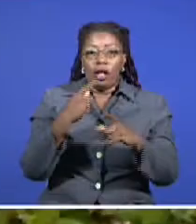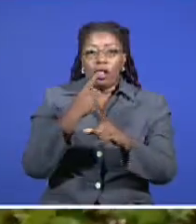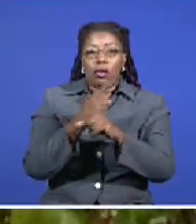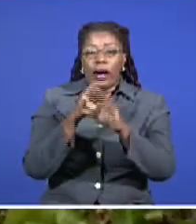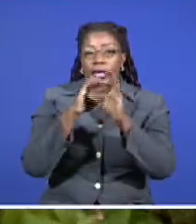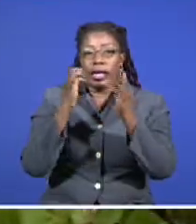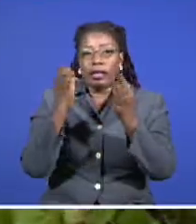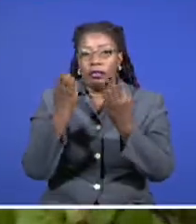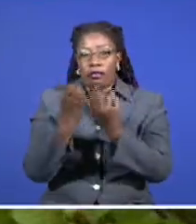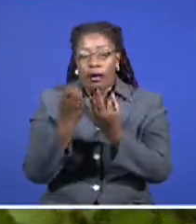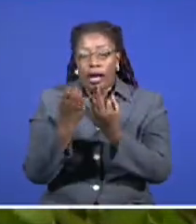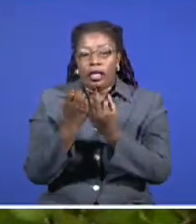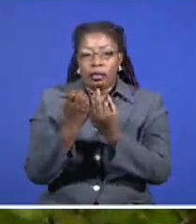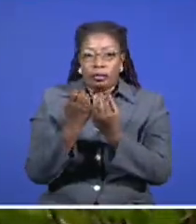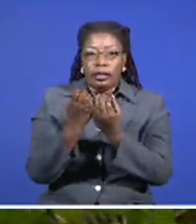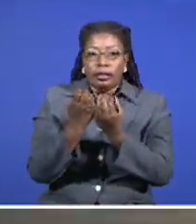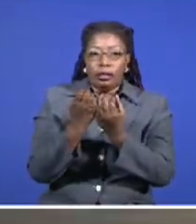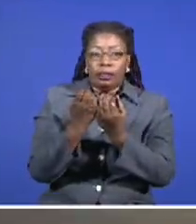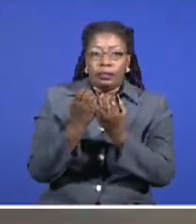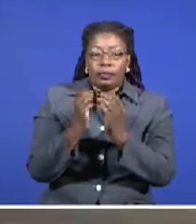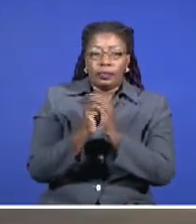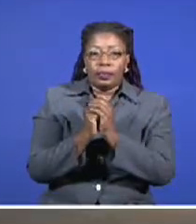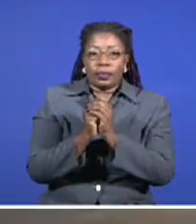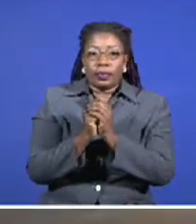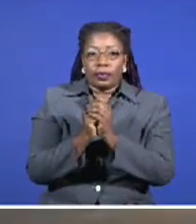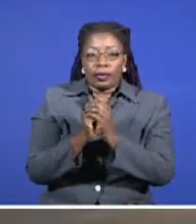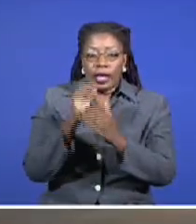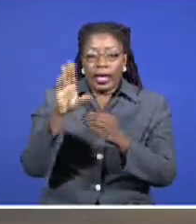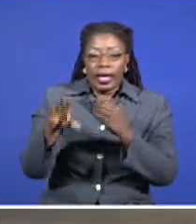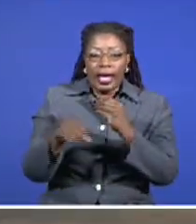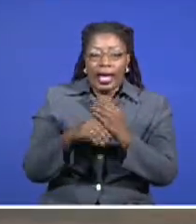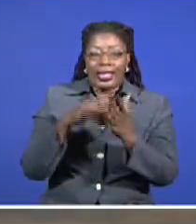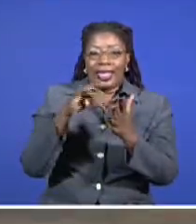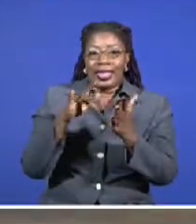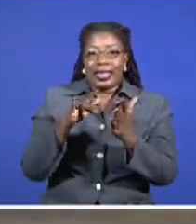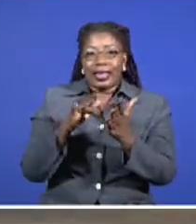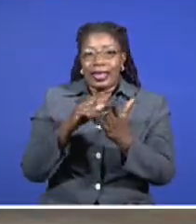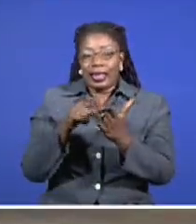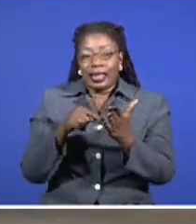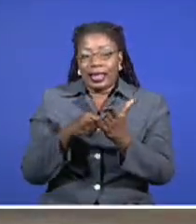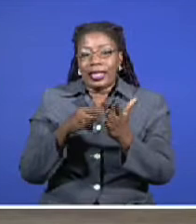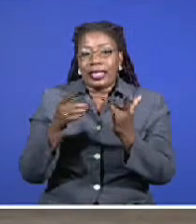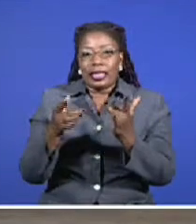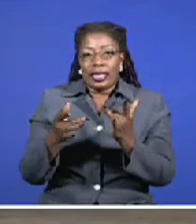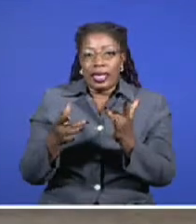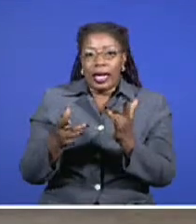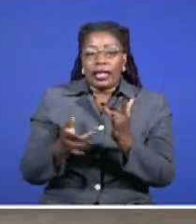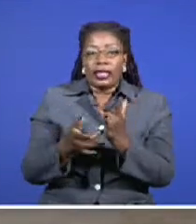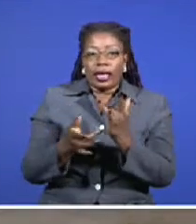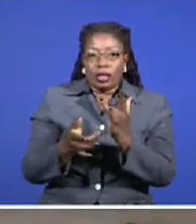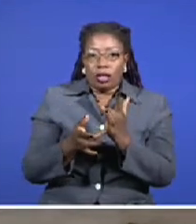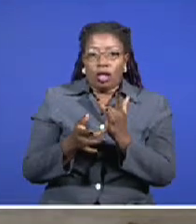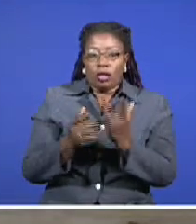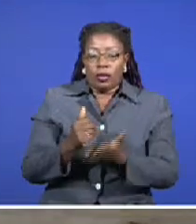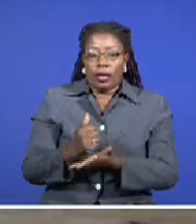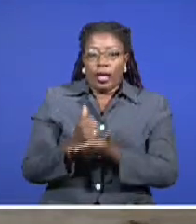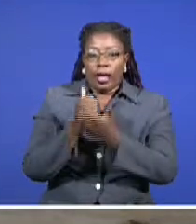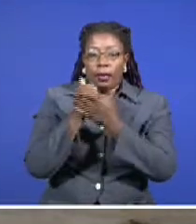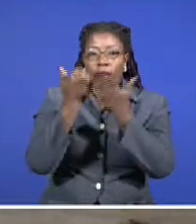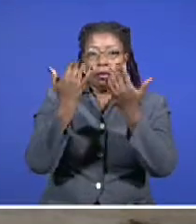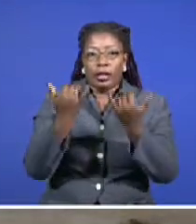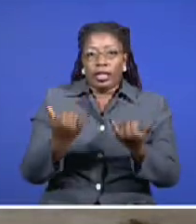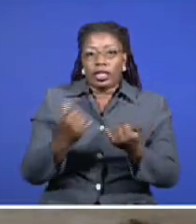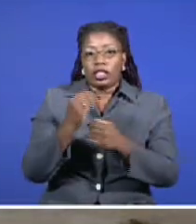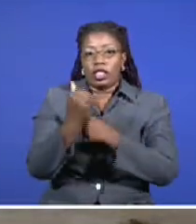foster small-scale renewable generation. He adds that this emerging technology will be embraced to assist in the development and modernization of the